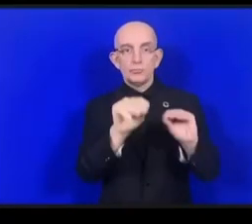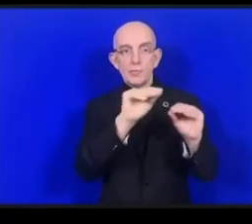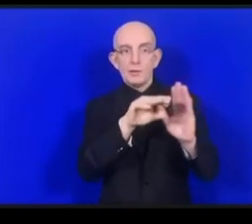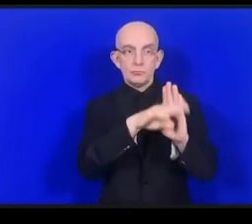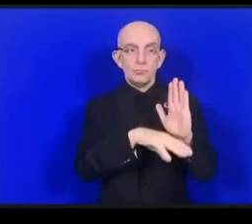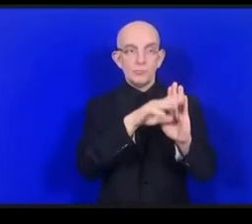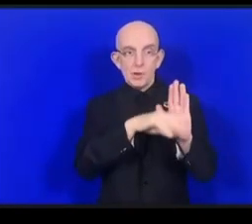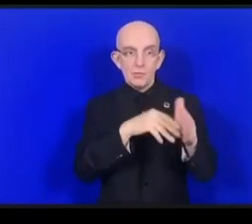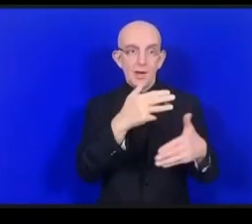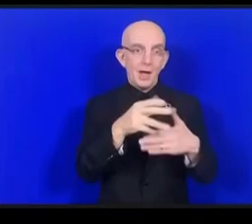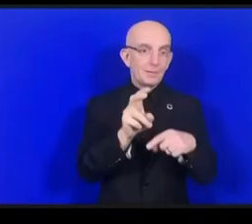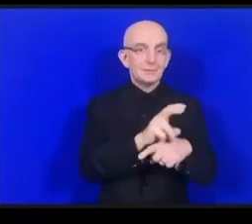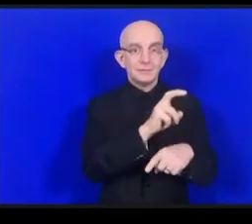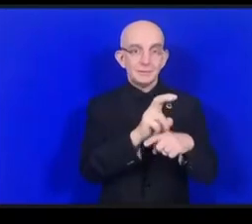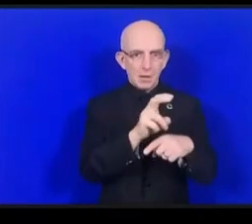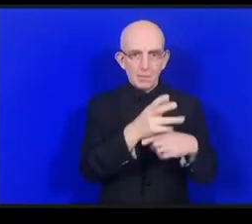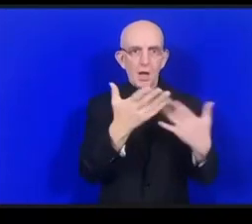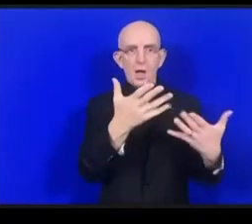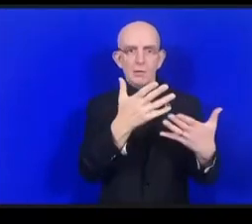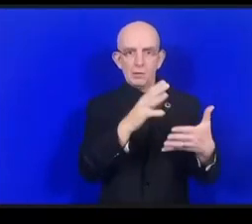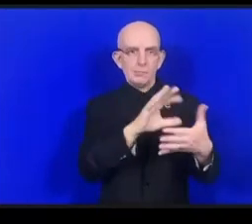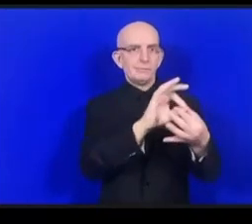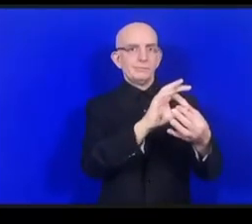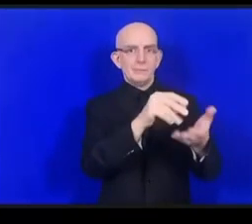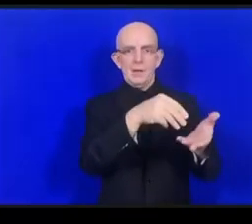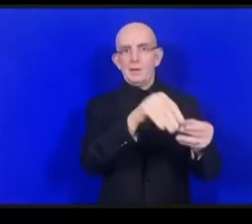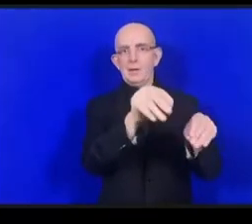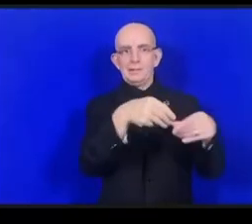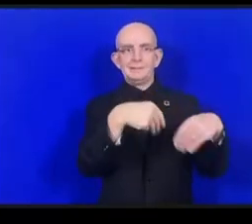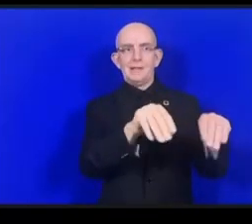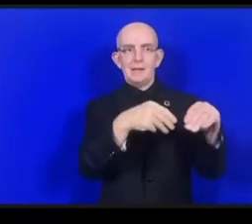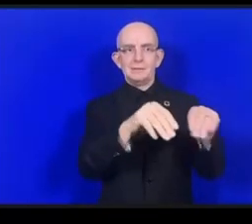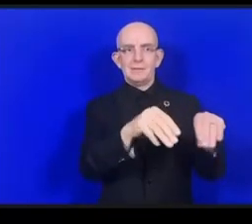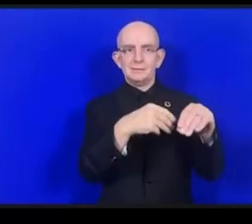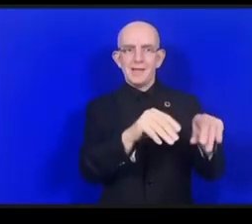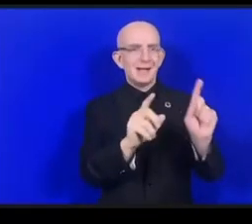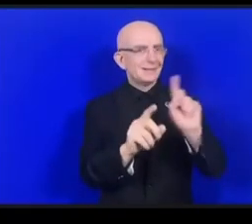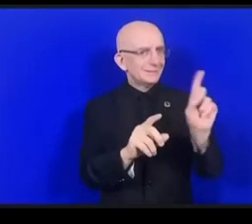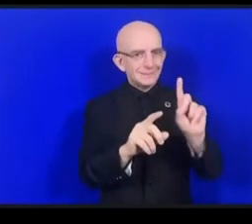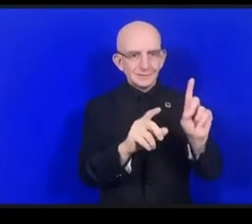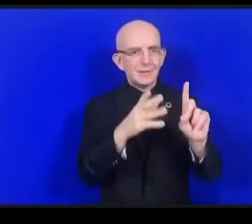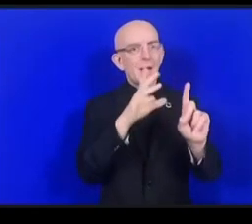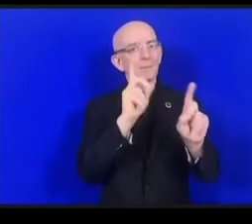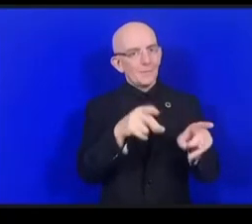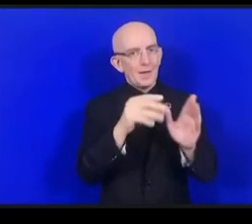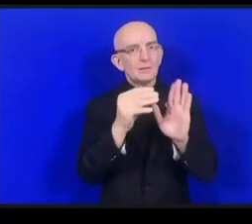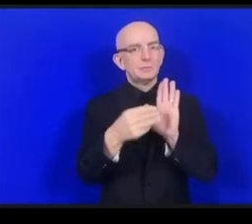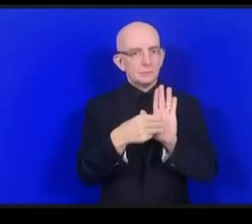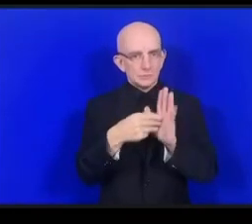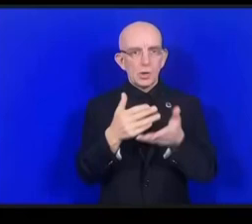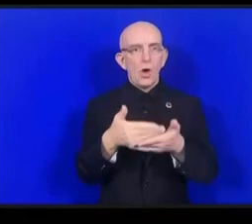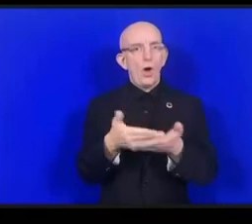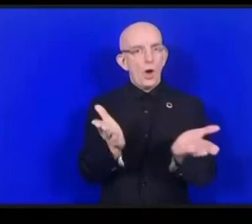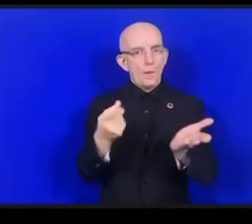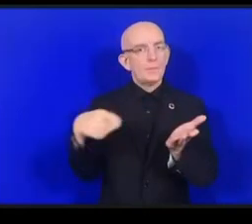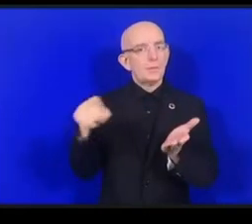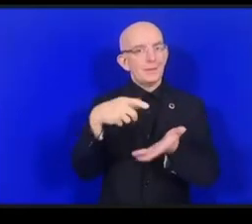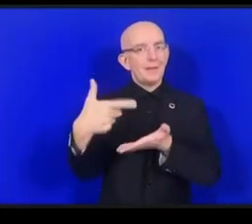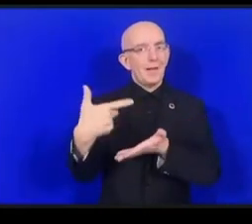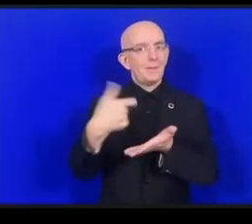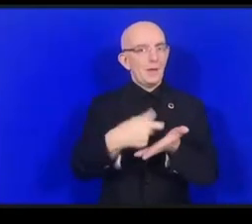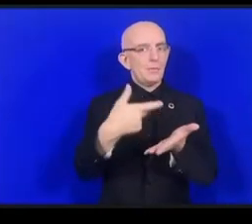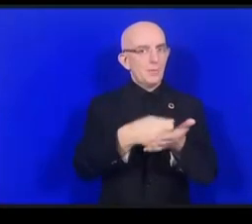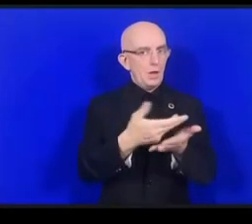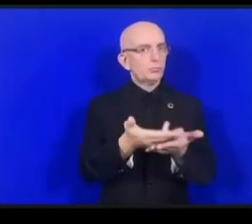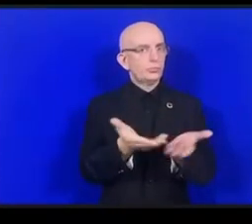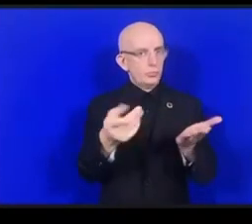already working on cybersecurity. I'm sure they would welcome the kind of expertise that you're talking about. Well noted. Thank you very much.